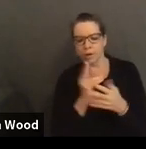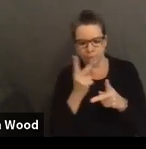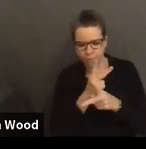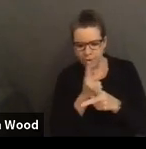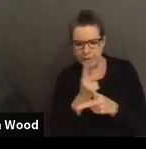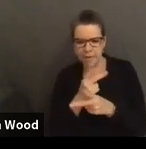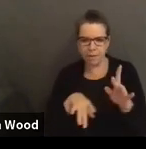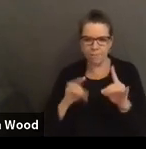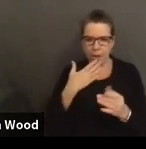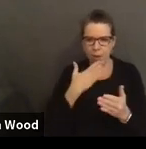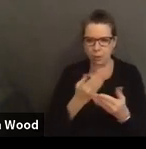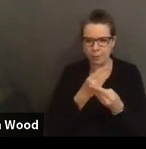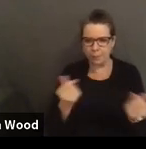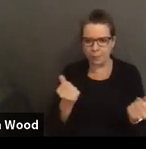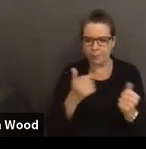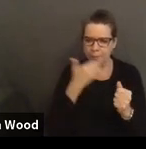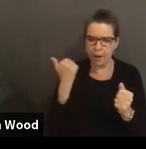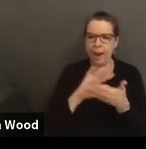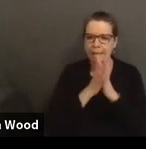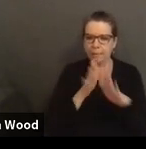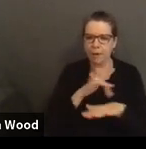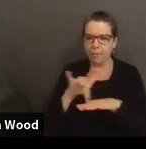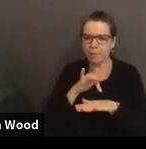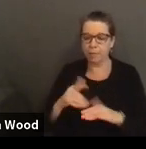better solutions as they become available.